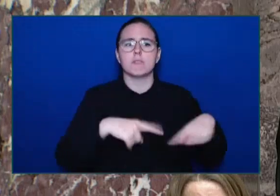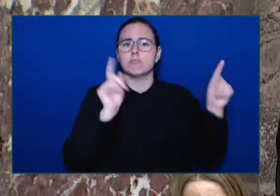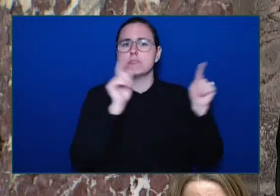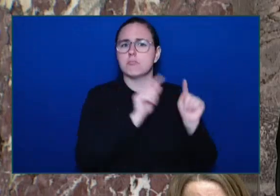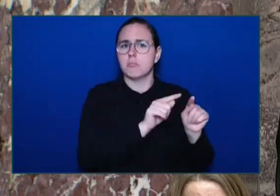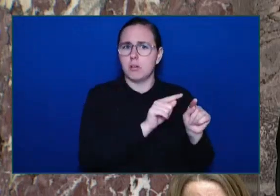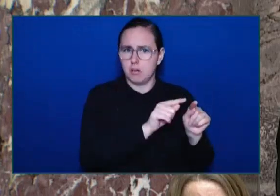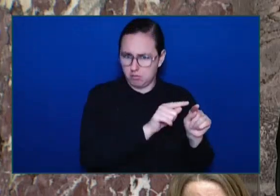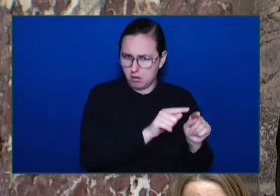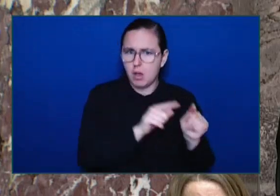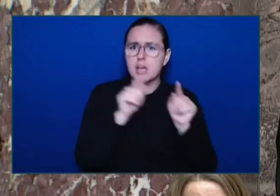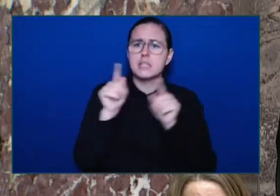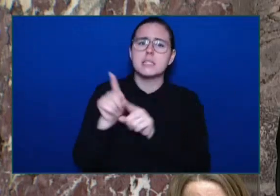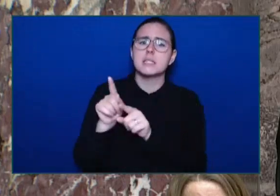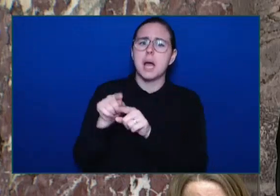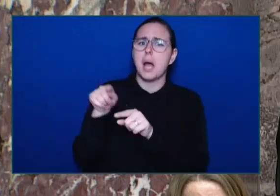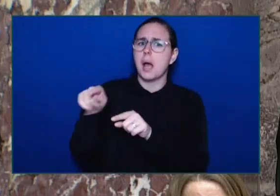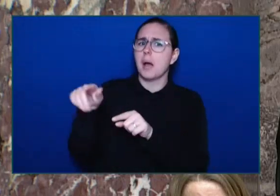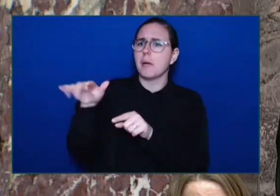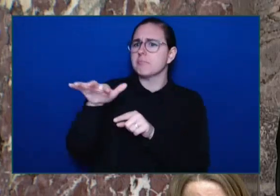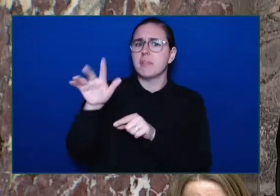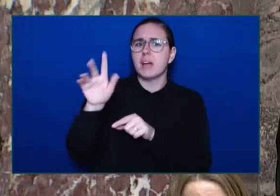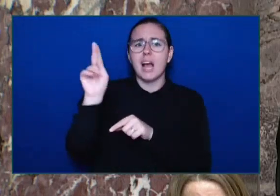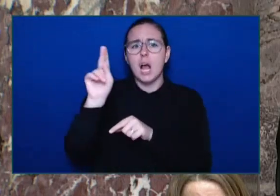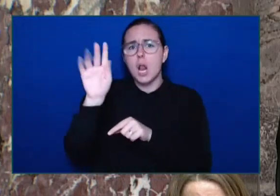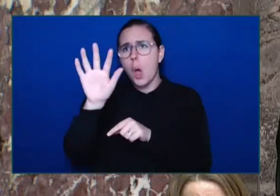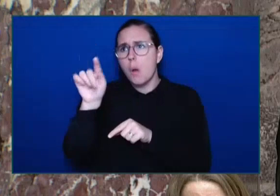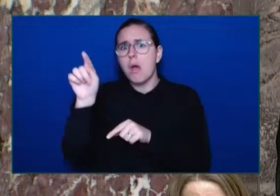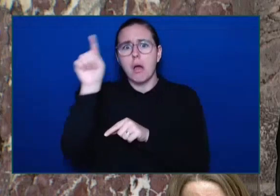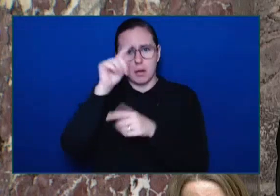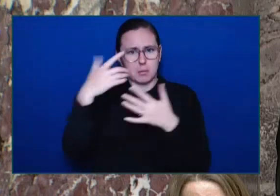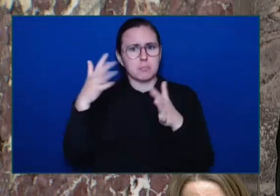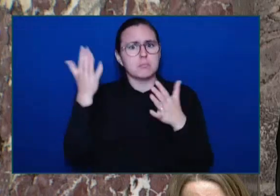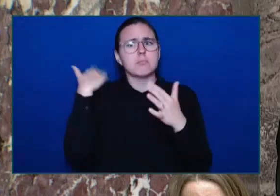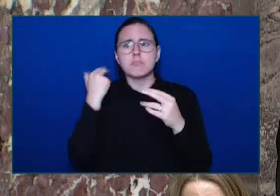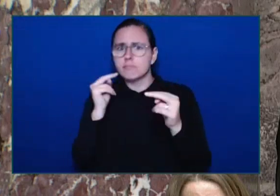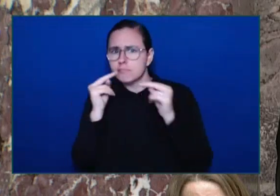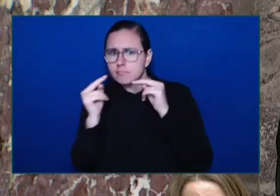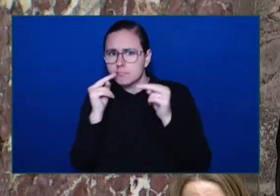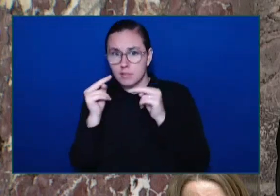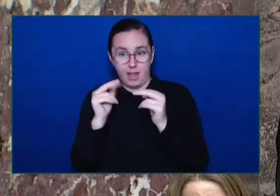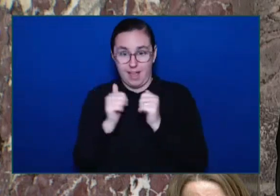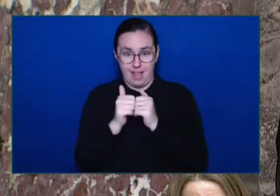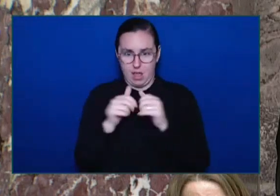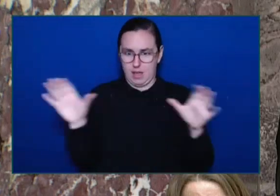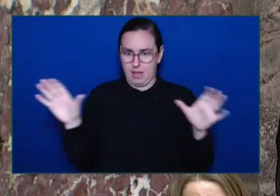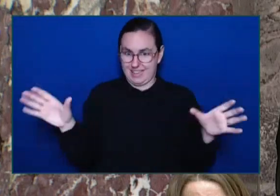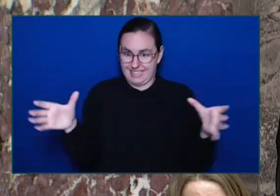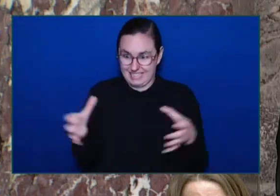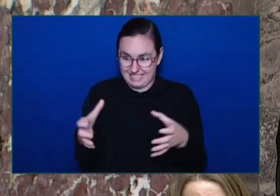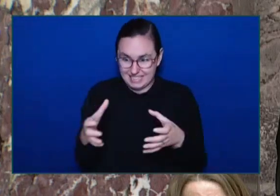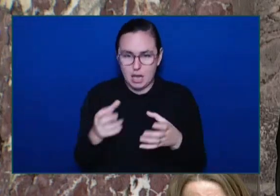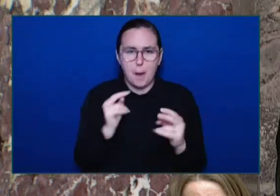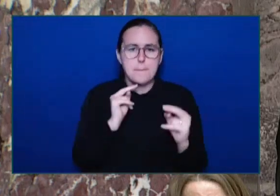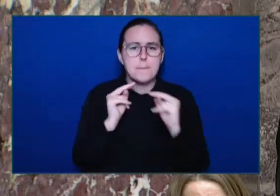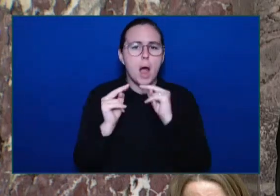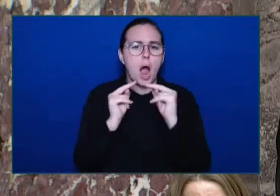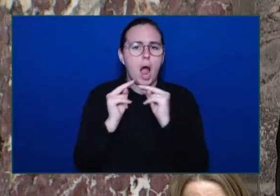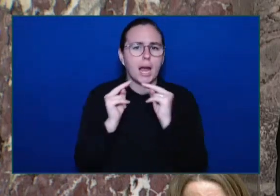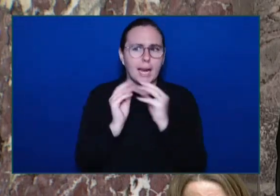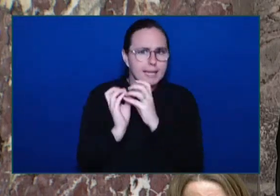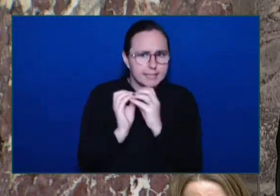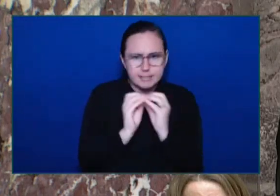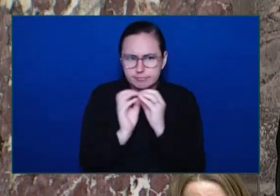in Kelowna and other communities. That's the way forward. At the bargaining table, the Minister of Labour has offered the assistance of a